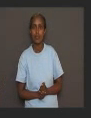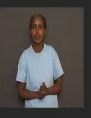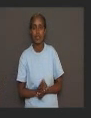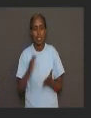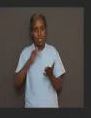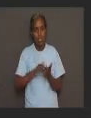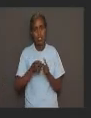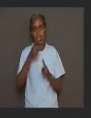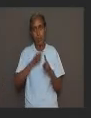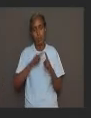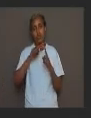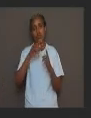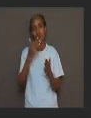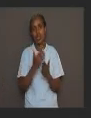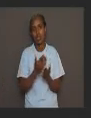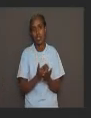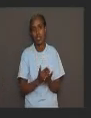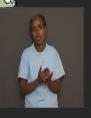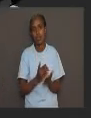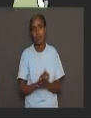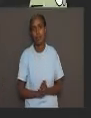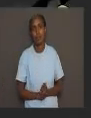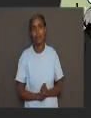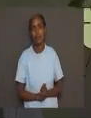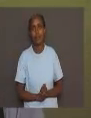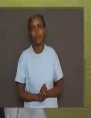Let's get back to our lesson.